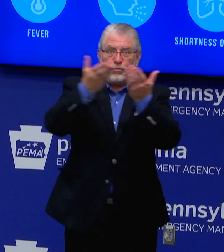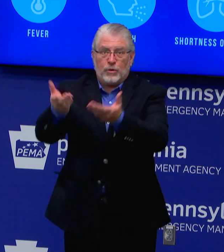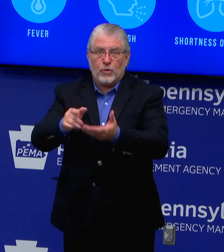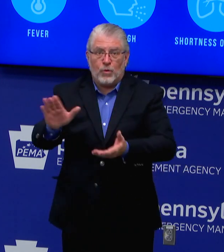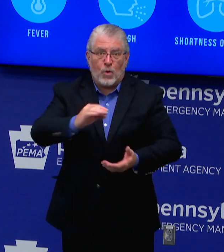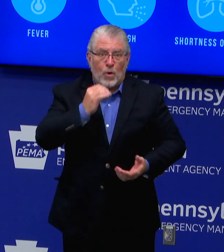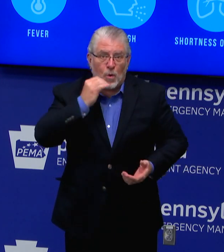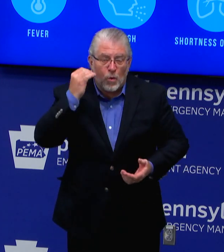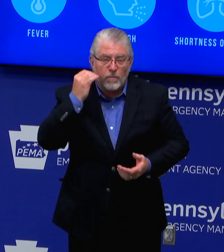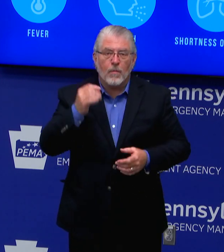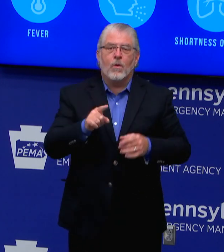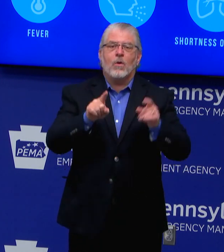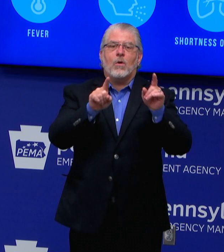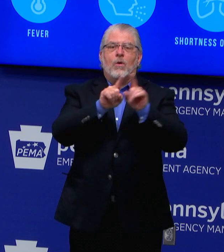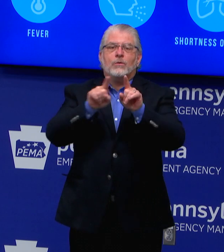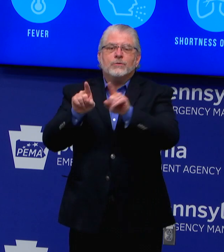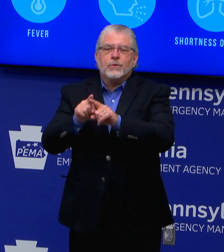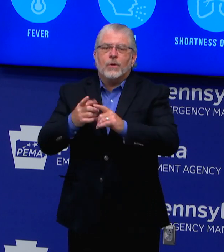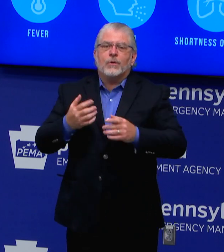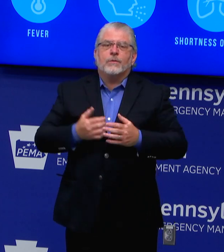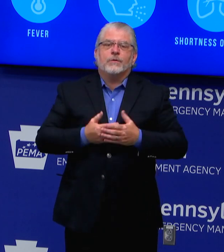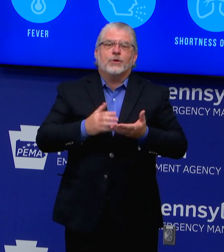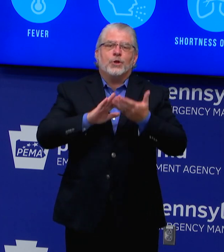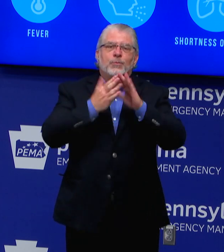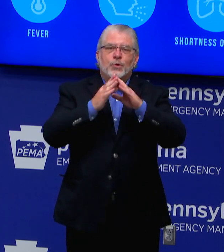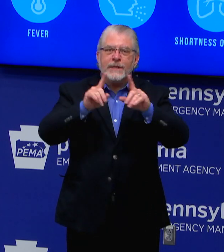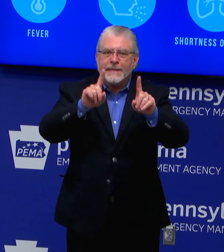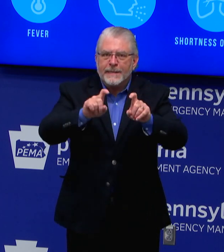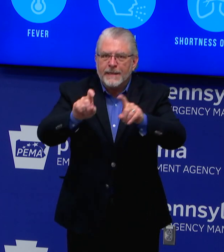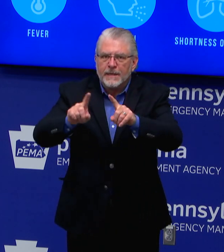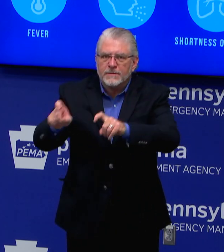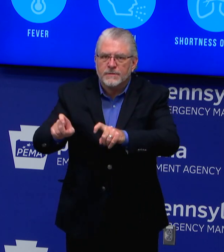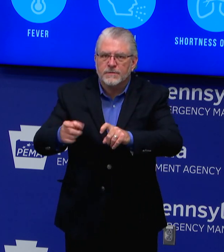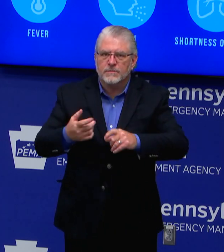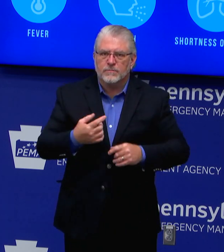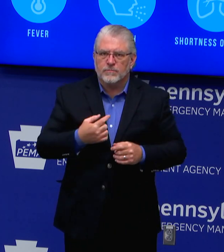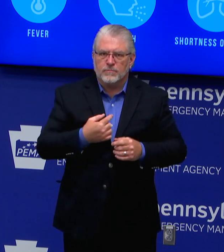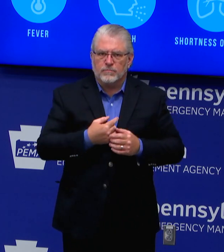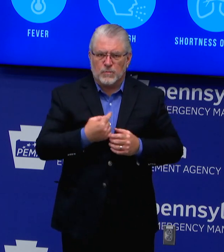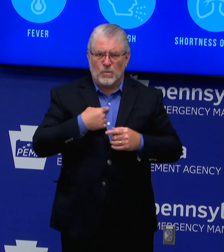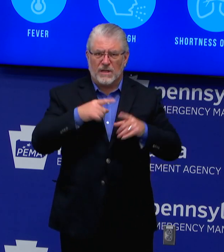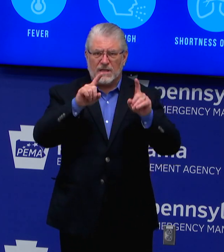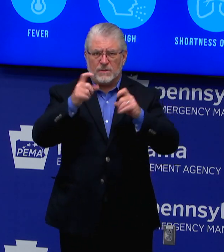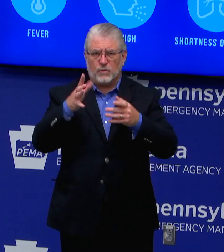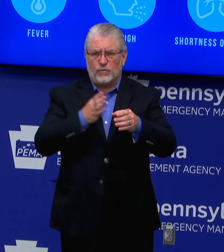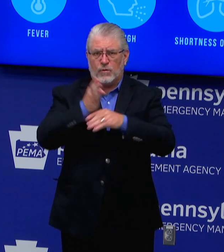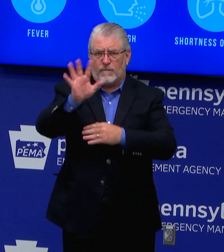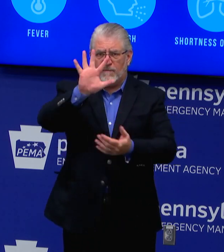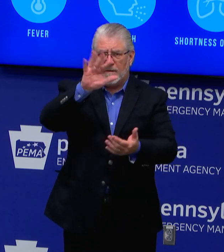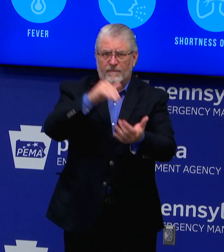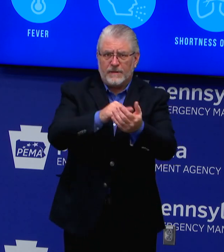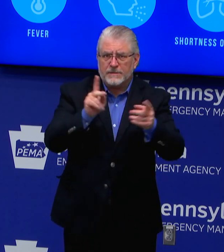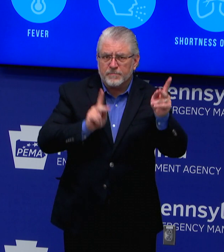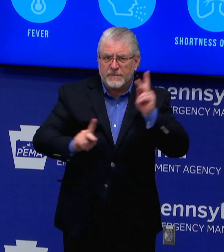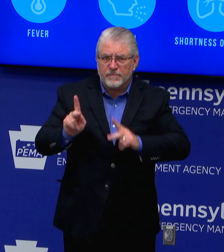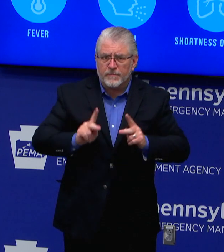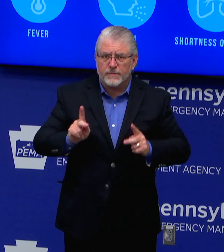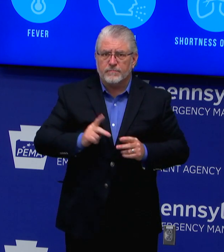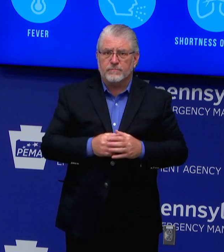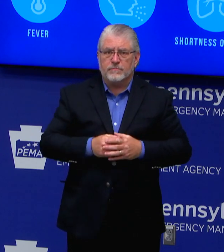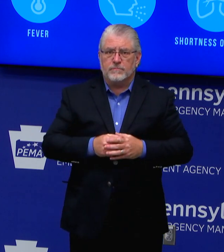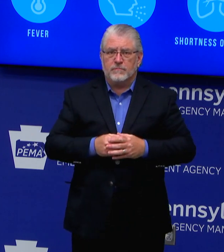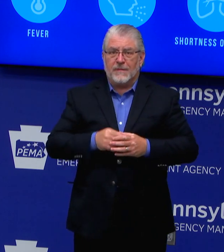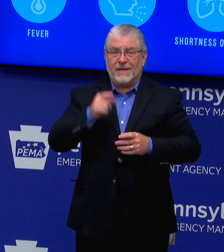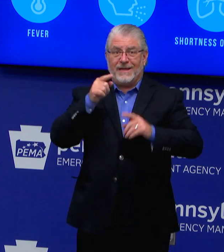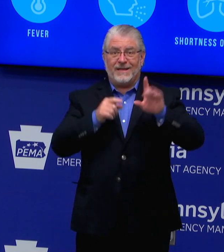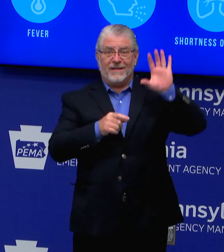date, we've tested over 12,000 citizens. We supported the Greater Pittsburgh Community Food Bank, packaging over 90,000 meals for